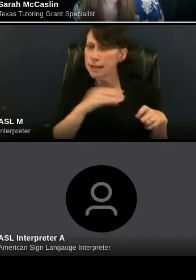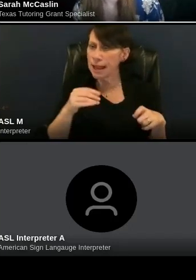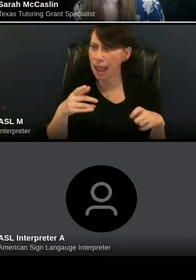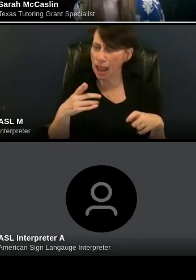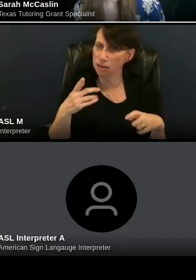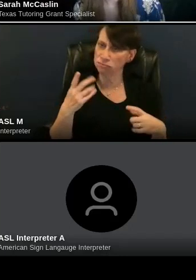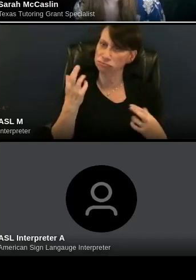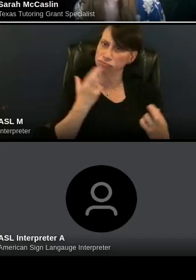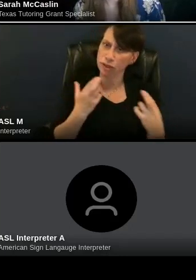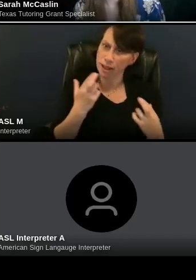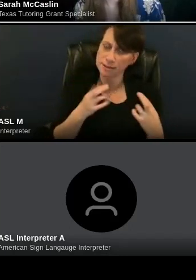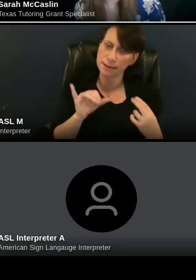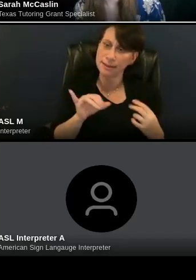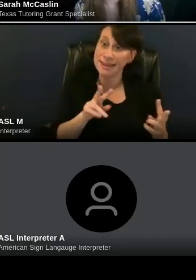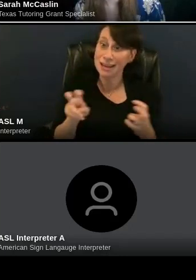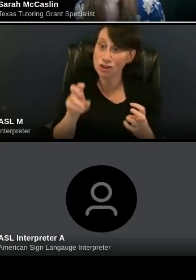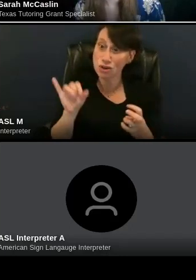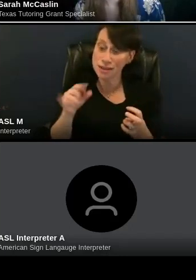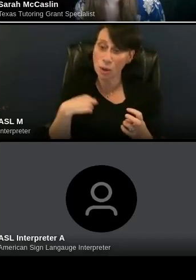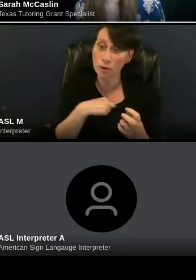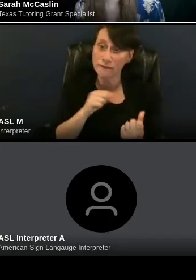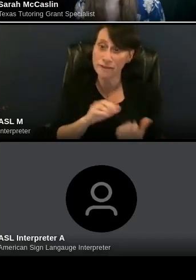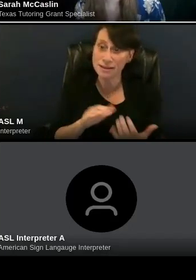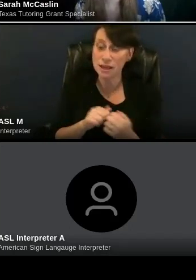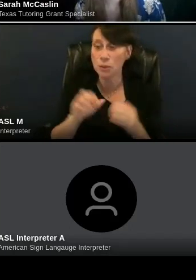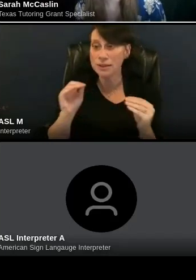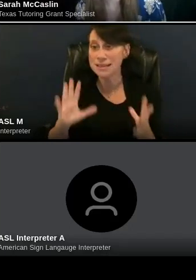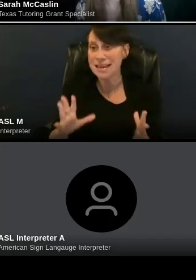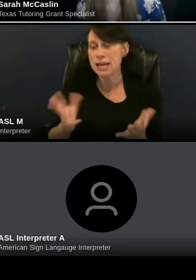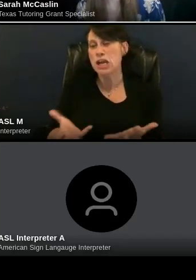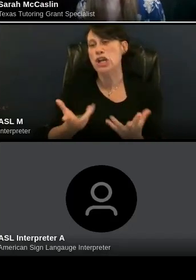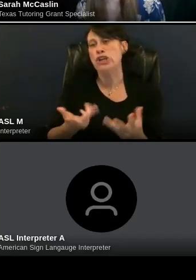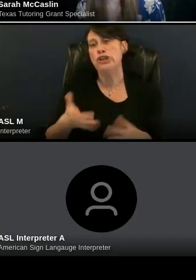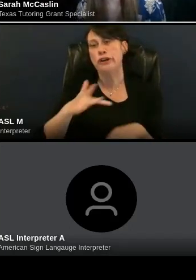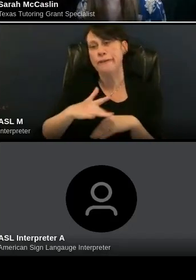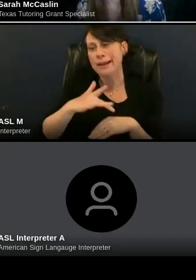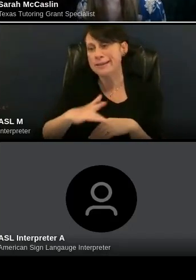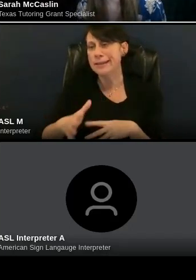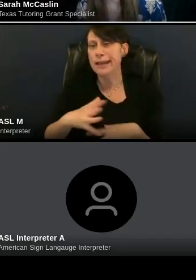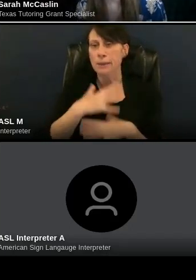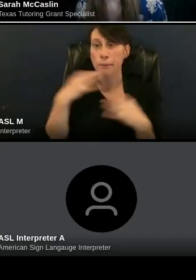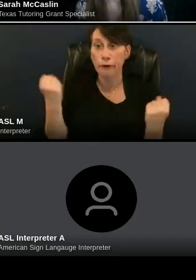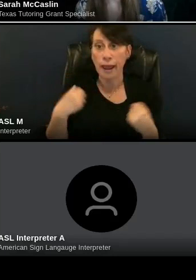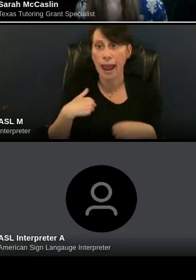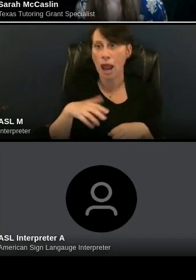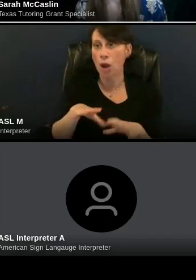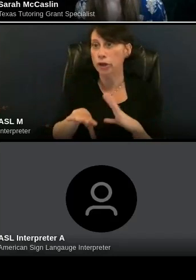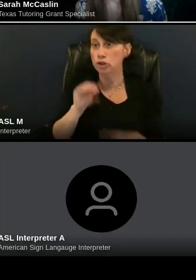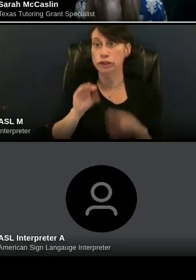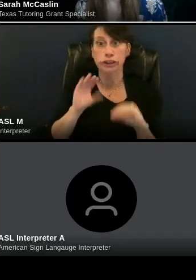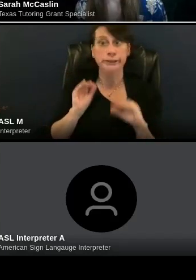recognize the issues that we're facing with teacher vacancies, with teacher burnout and attrition.